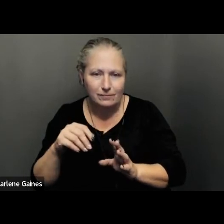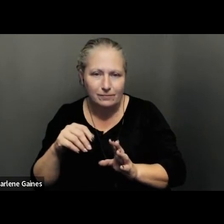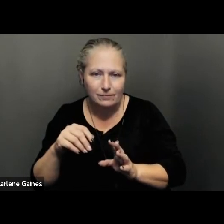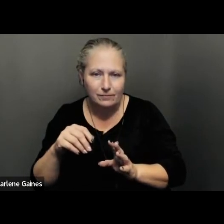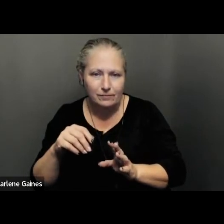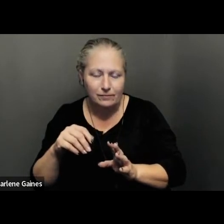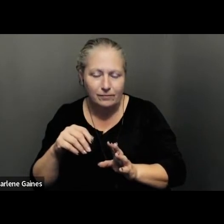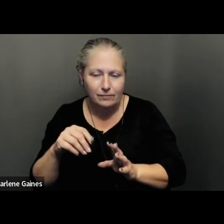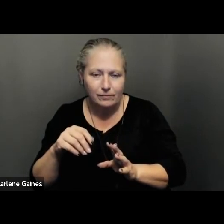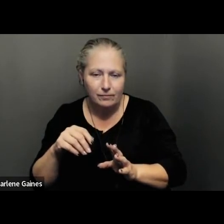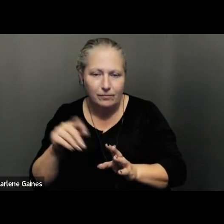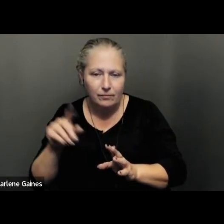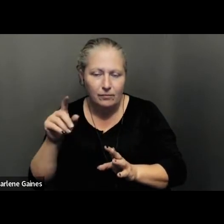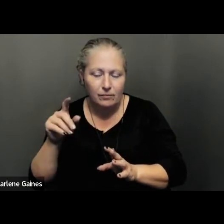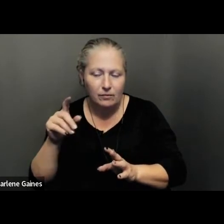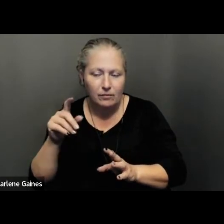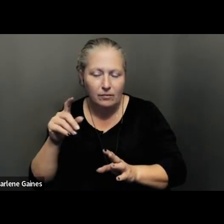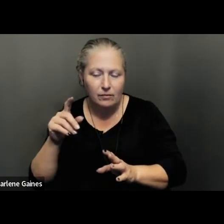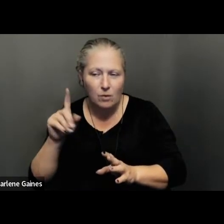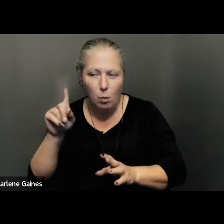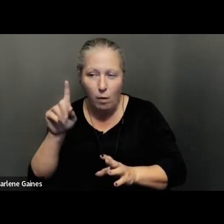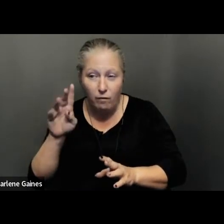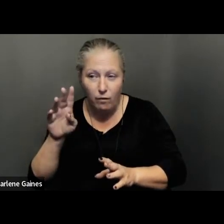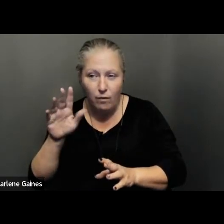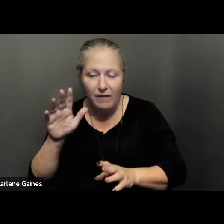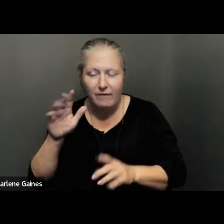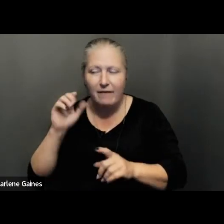and then the net's 145. Yes. Yeah.